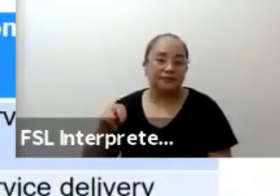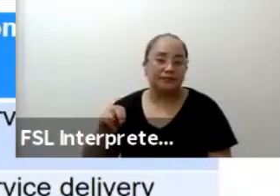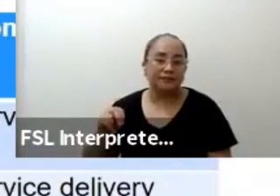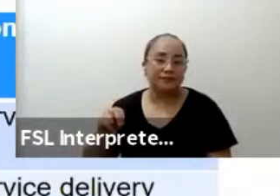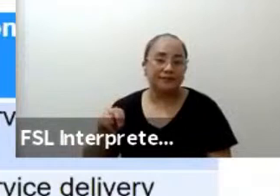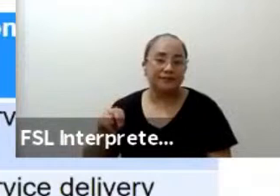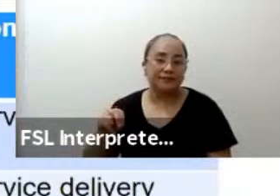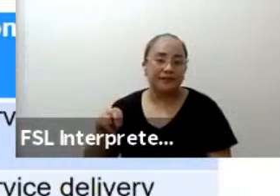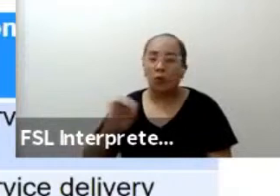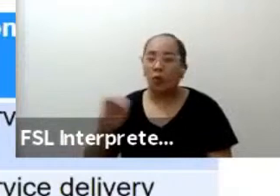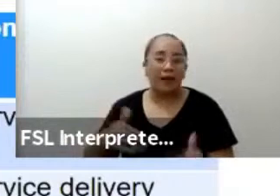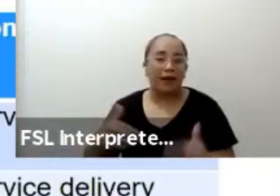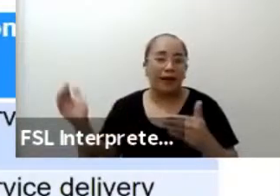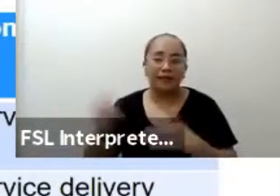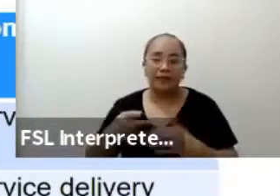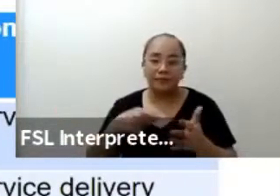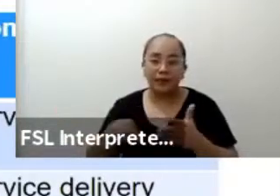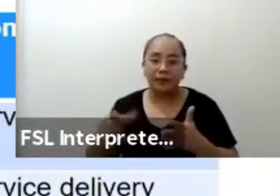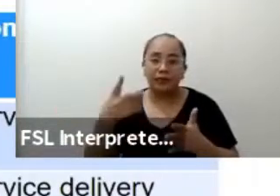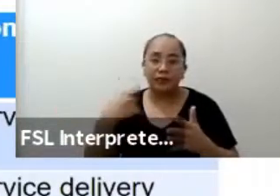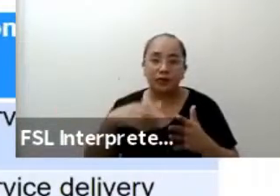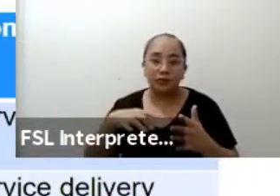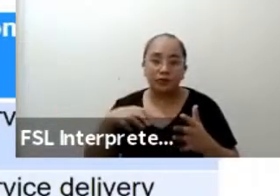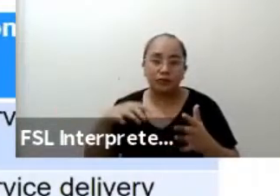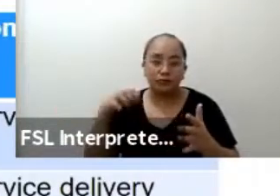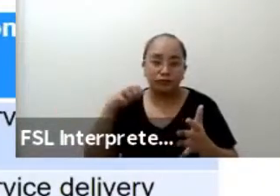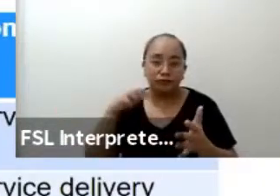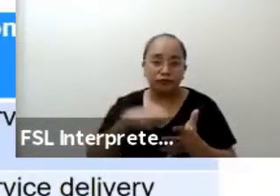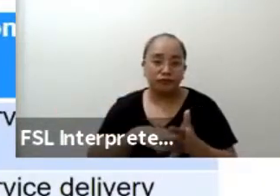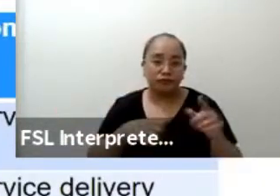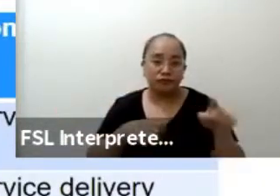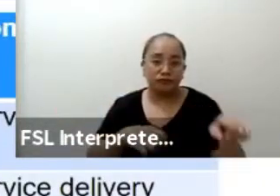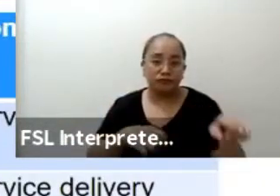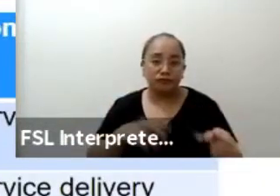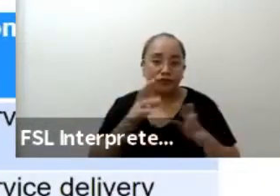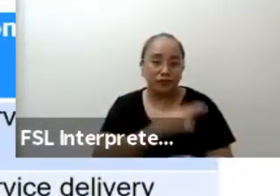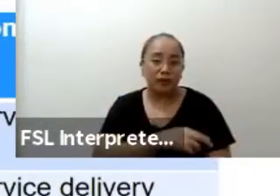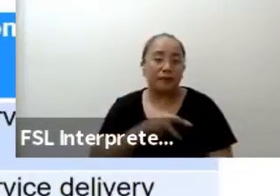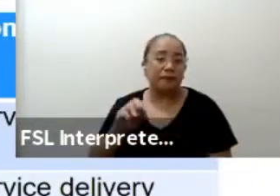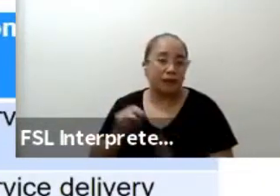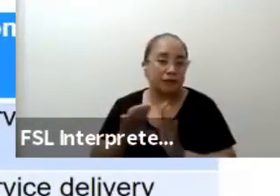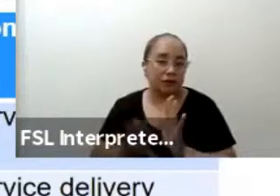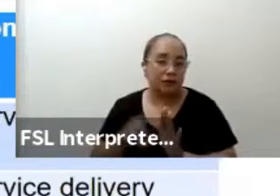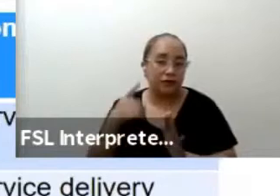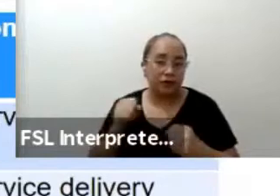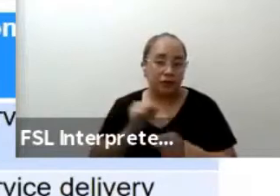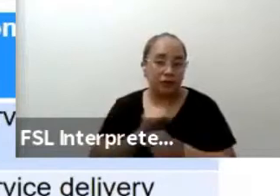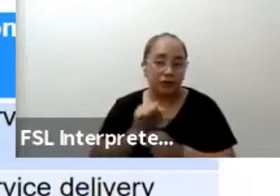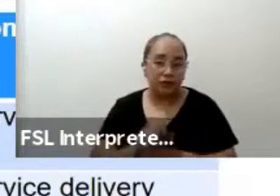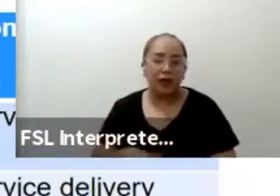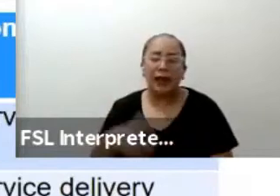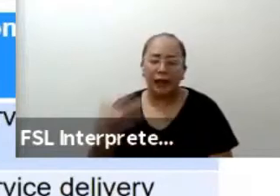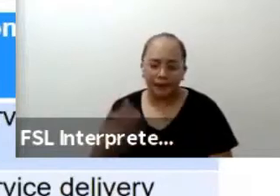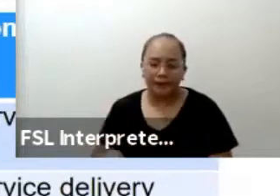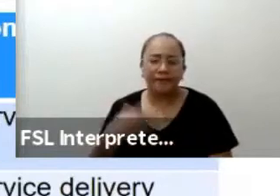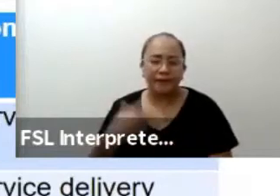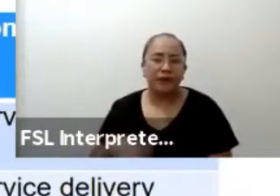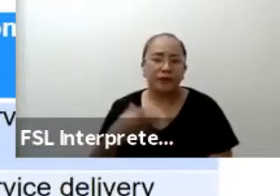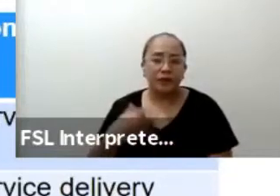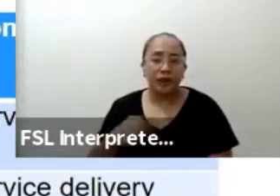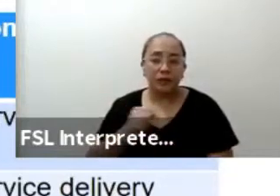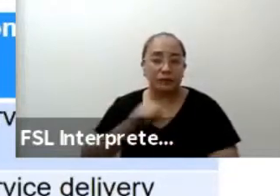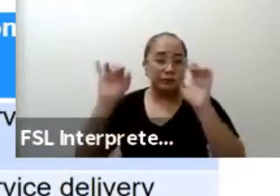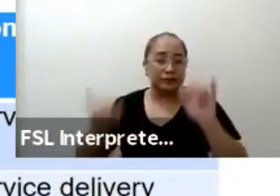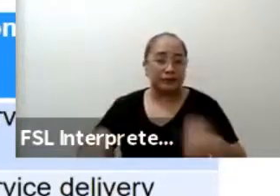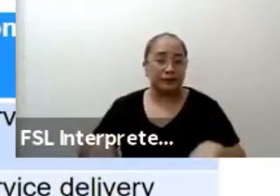No advance payment for hospitalization. Magna Carta for health workers. So you can see that, our system